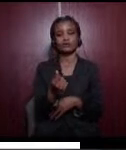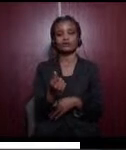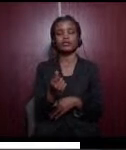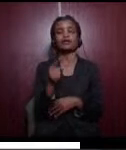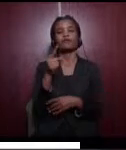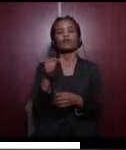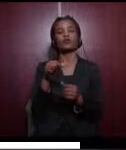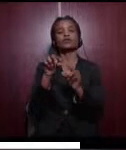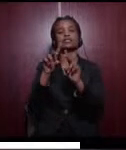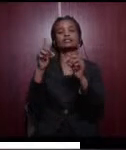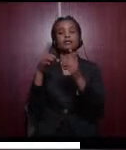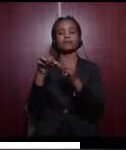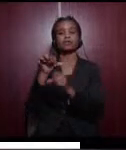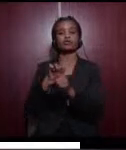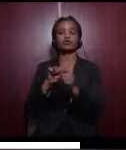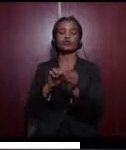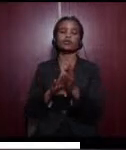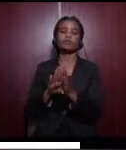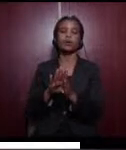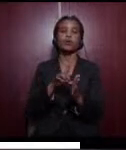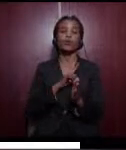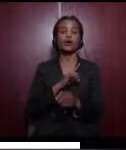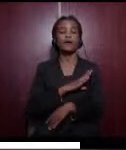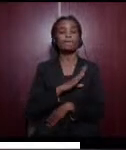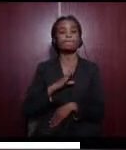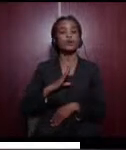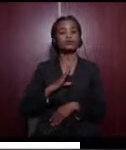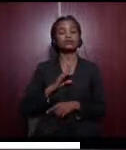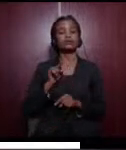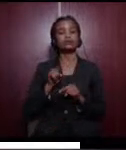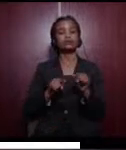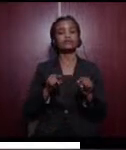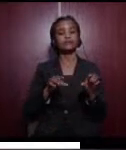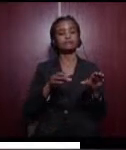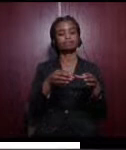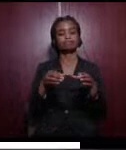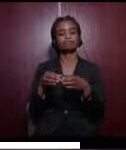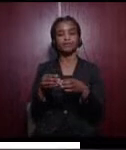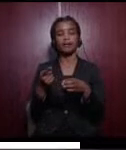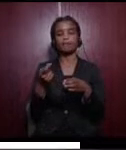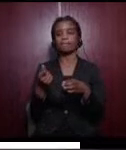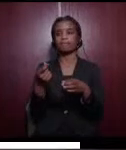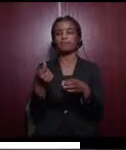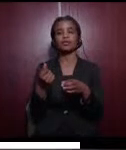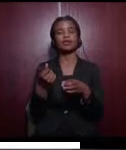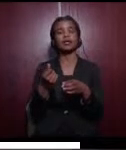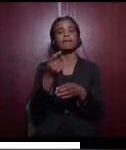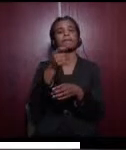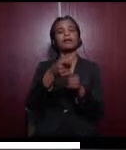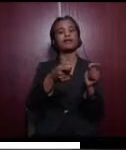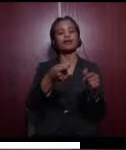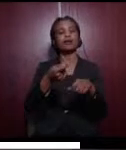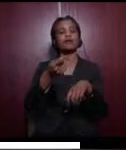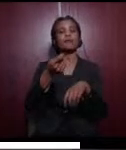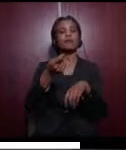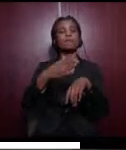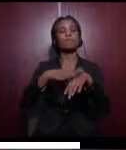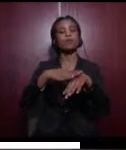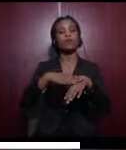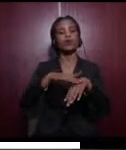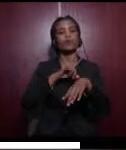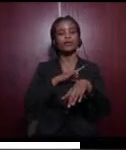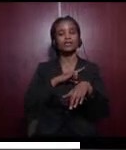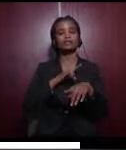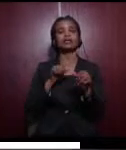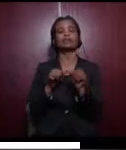Development, because the various boards have been found to be costing more as compared to having just one board, one secretariat dealing